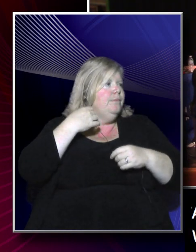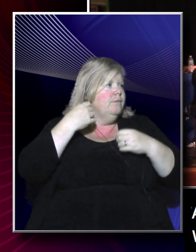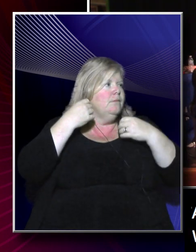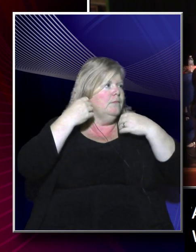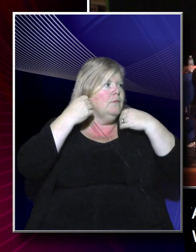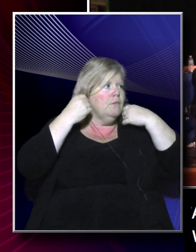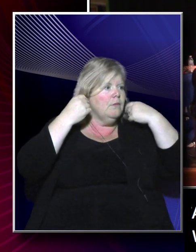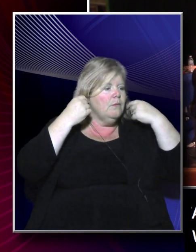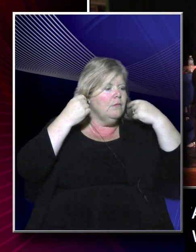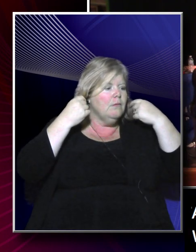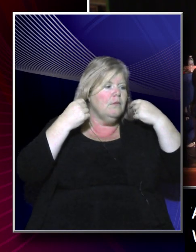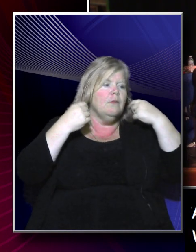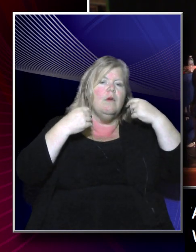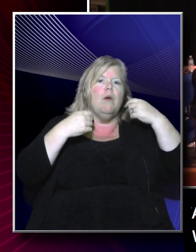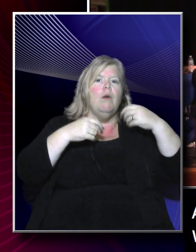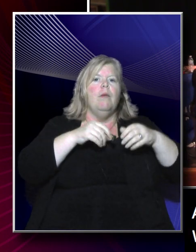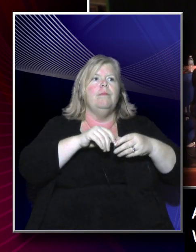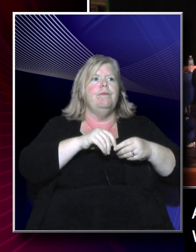Sue Kay?